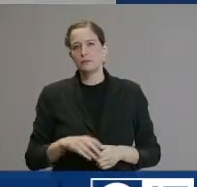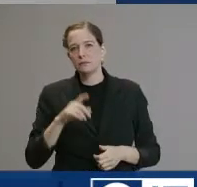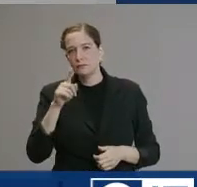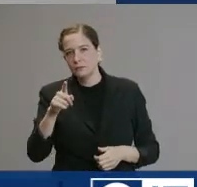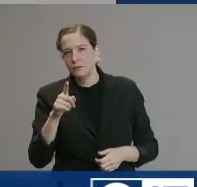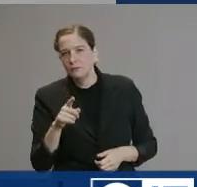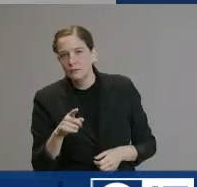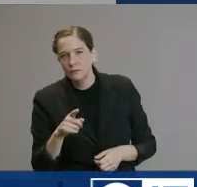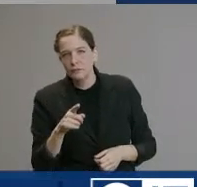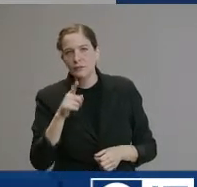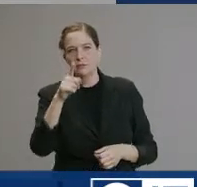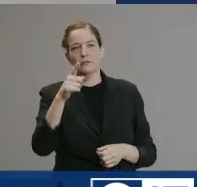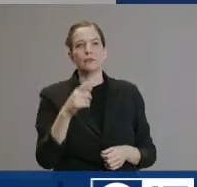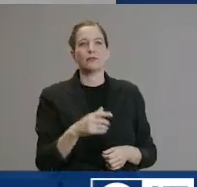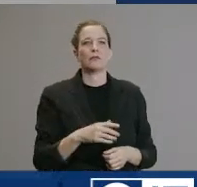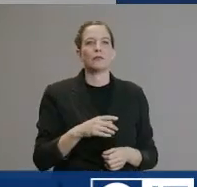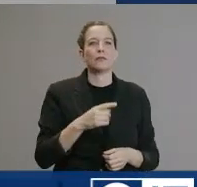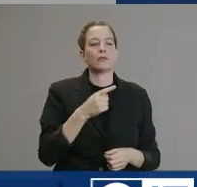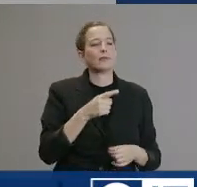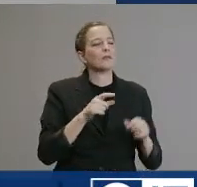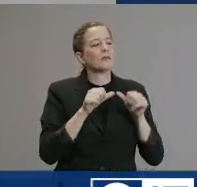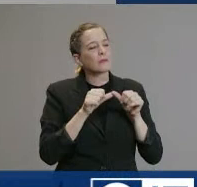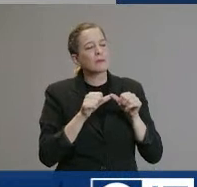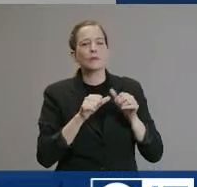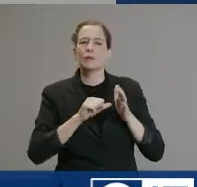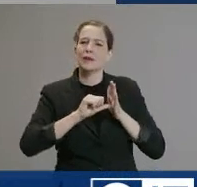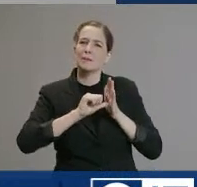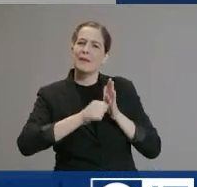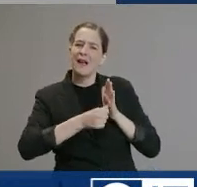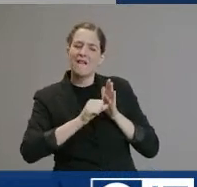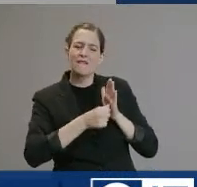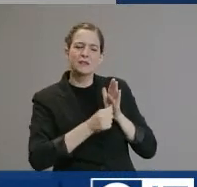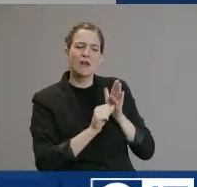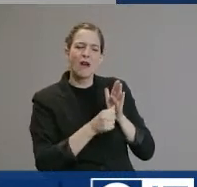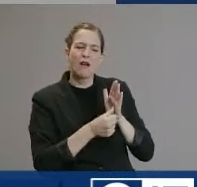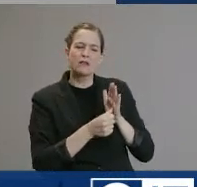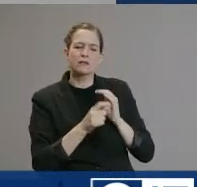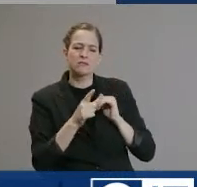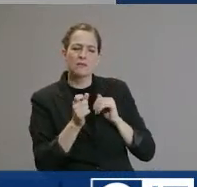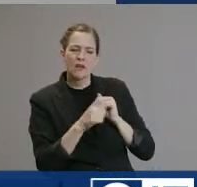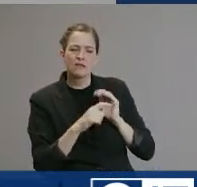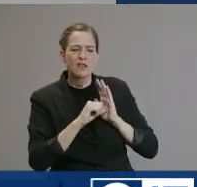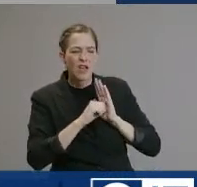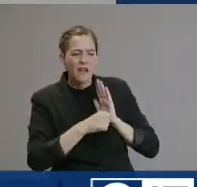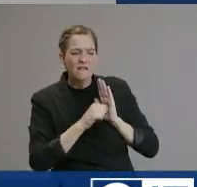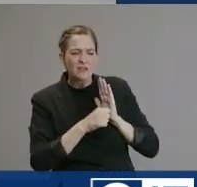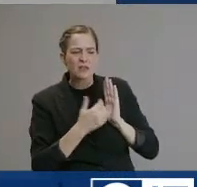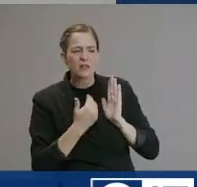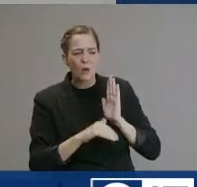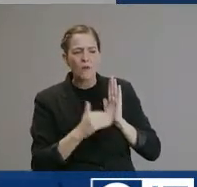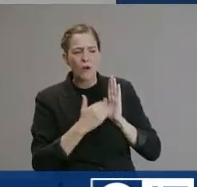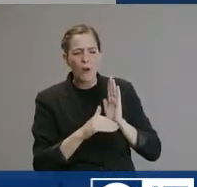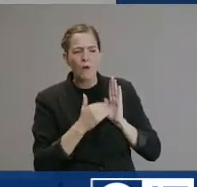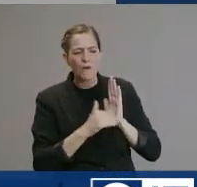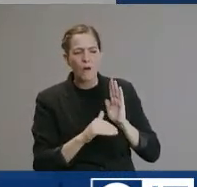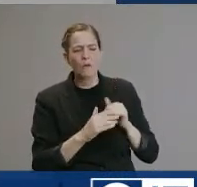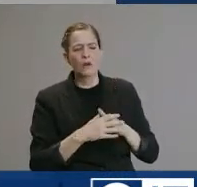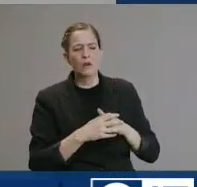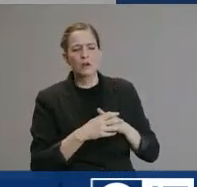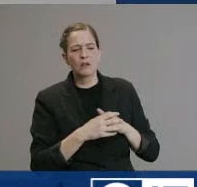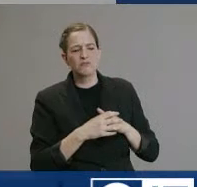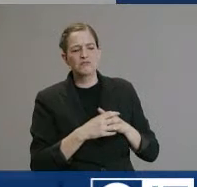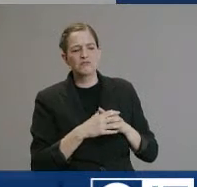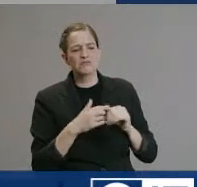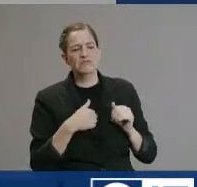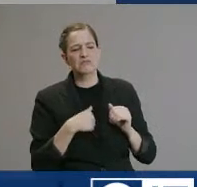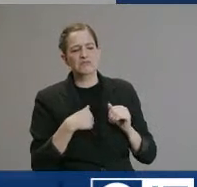keep emphasizing when you talk about capacity is today. I guess, how concerned are you, because we probably agree that if